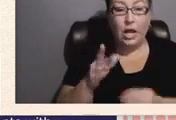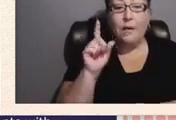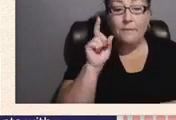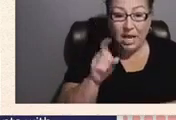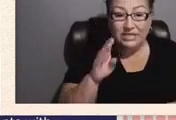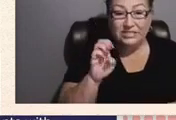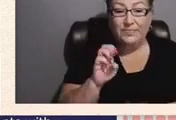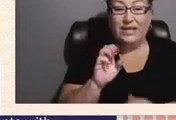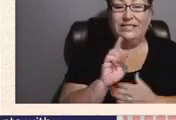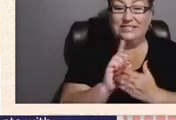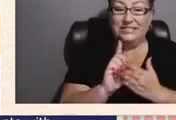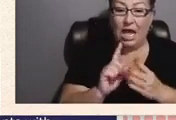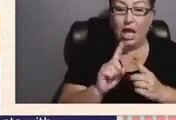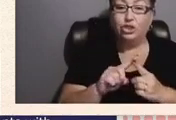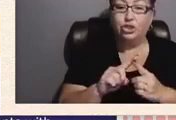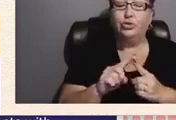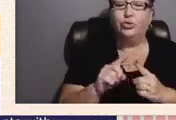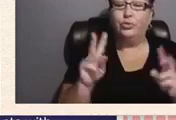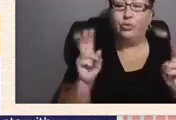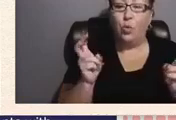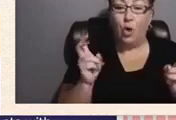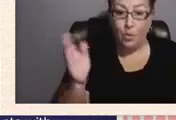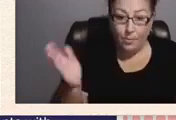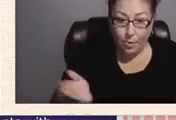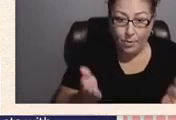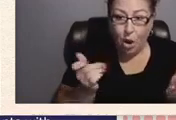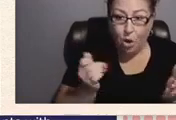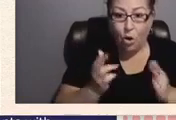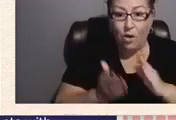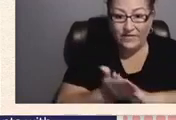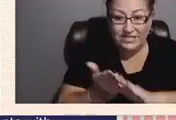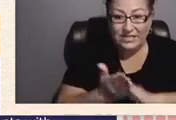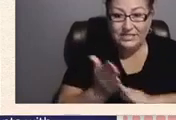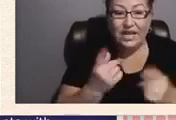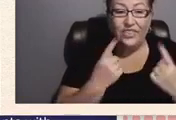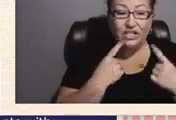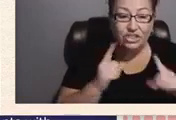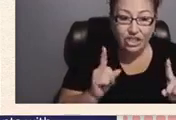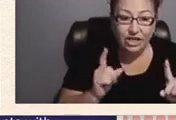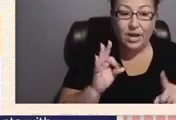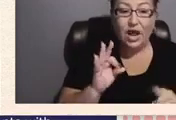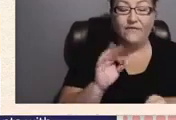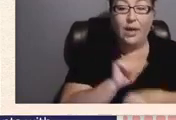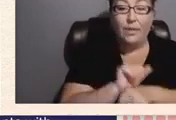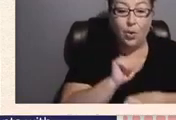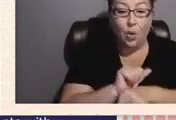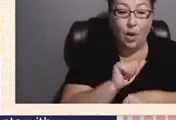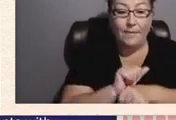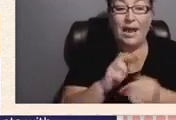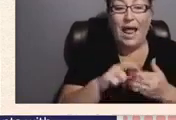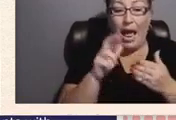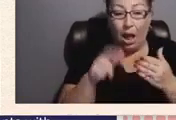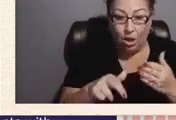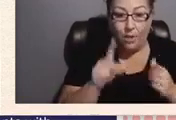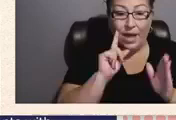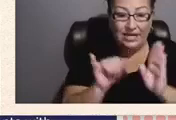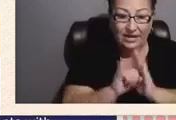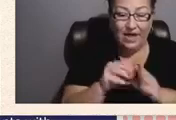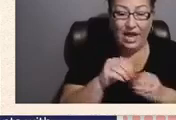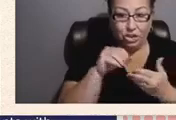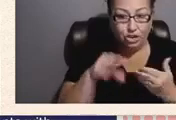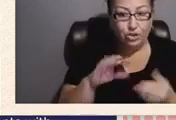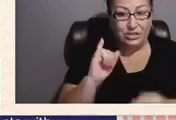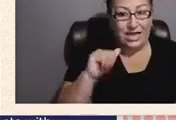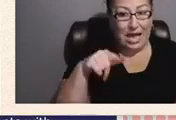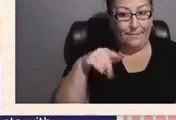designed to, quote, promote or facilitate the achievement of the employment outcome identified in the student's